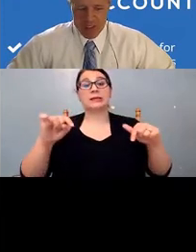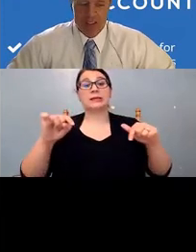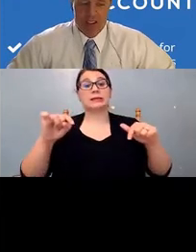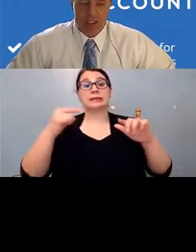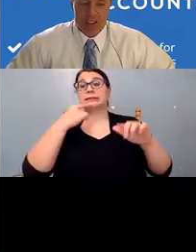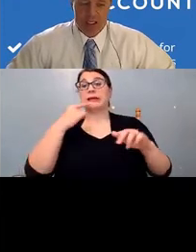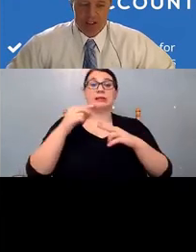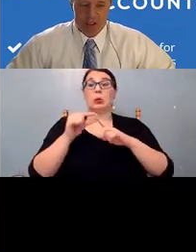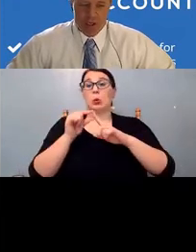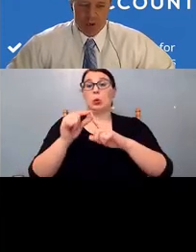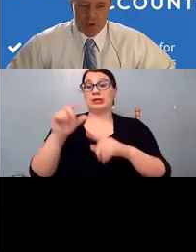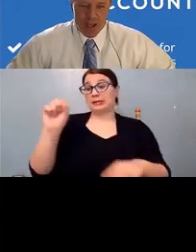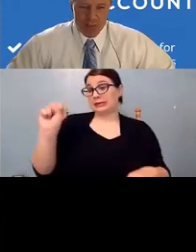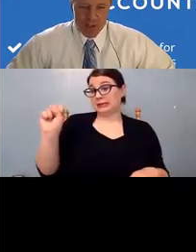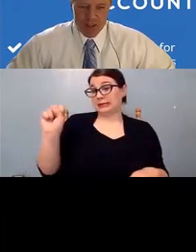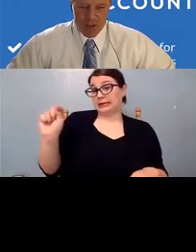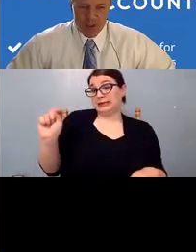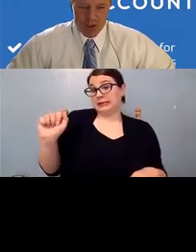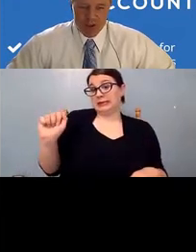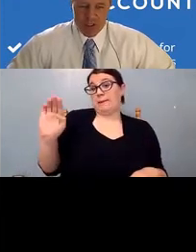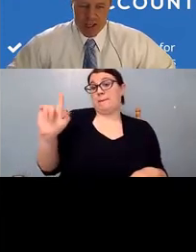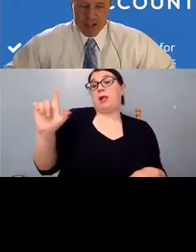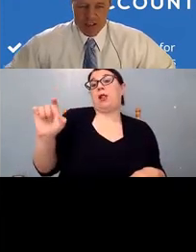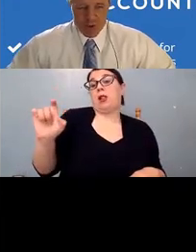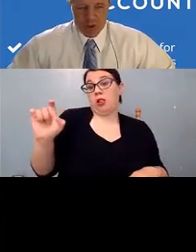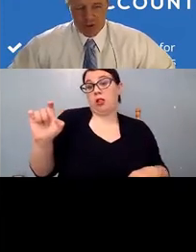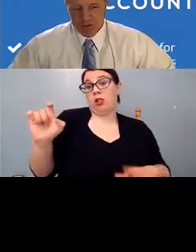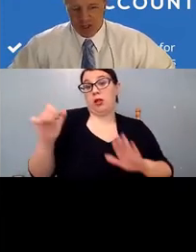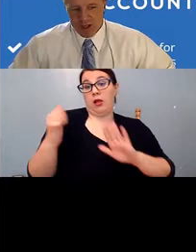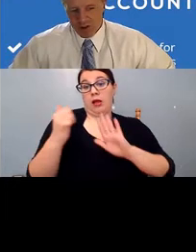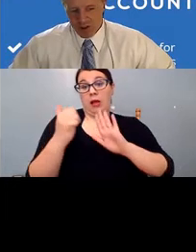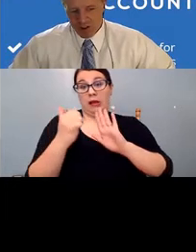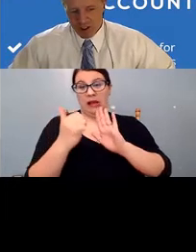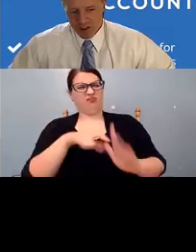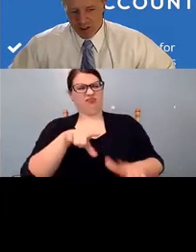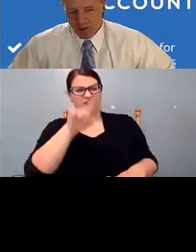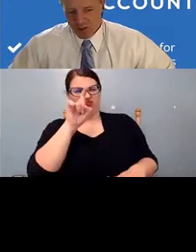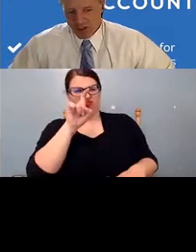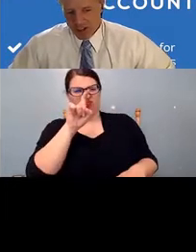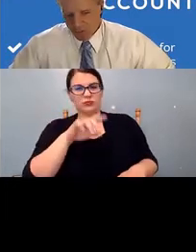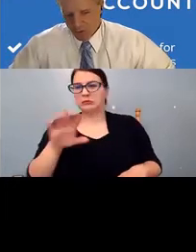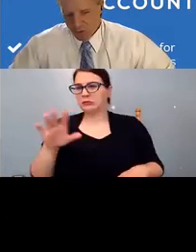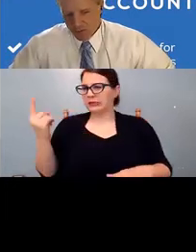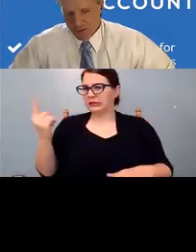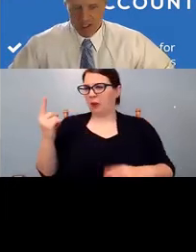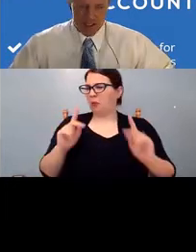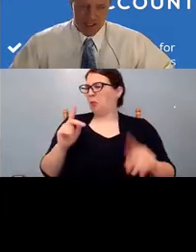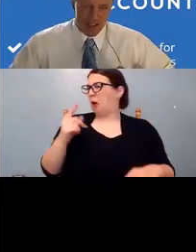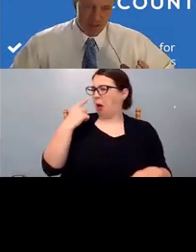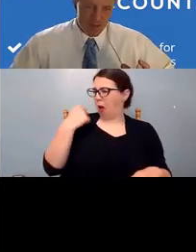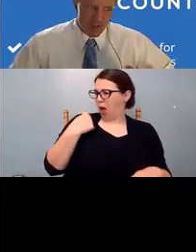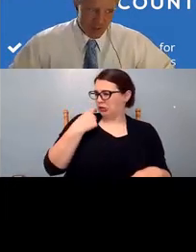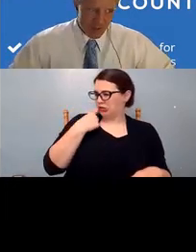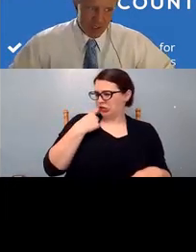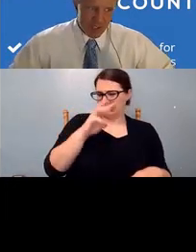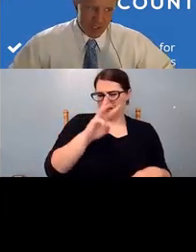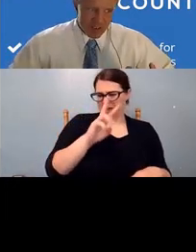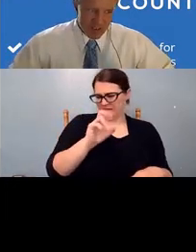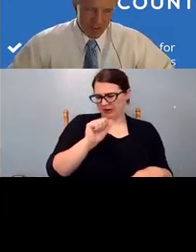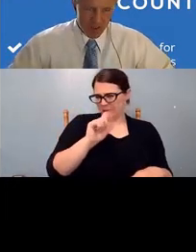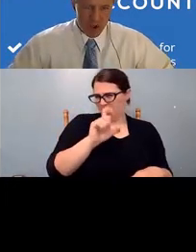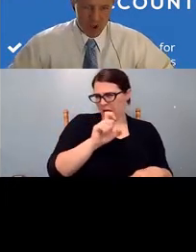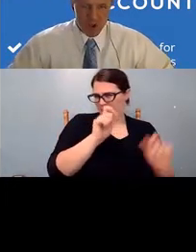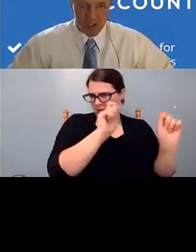name. Some people can be confused and ask, well, I was just on WVABLE's website and I come to this one and it